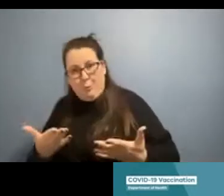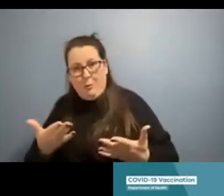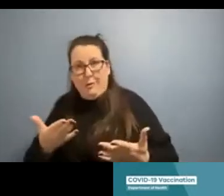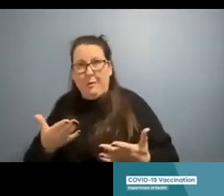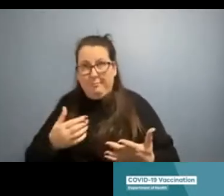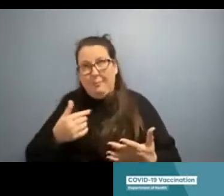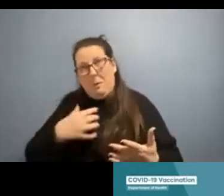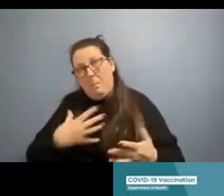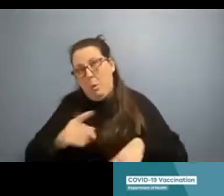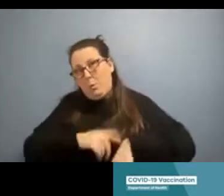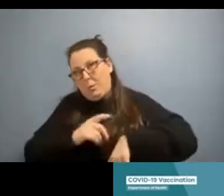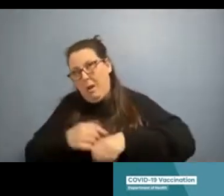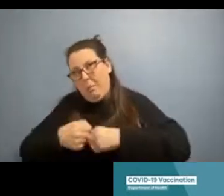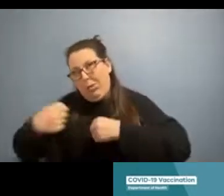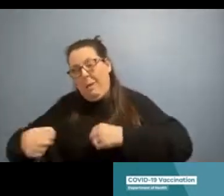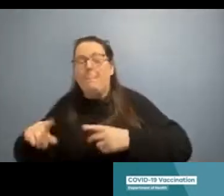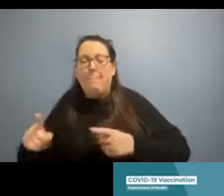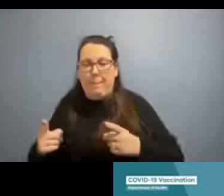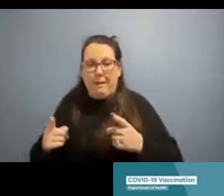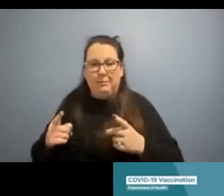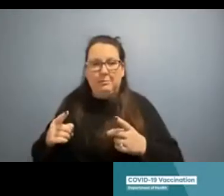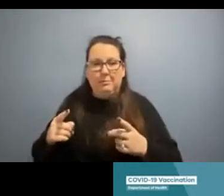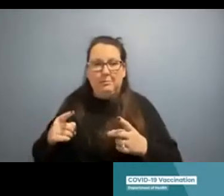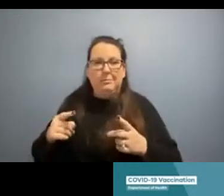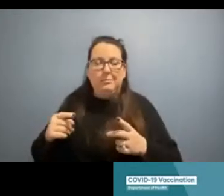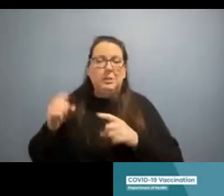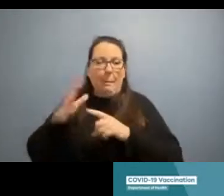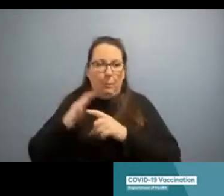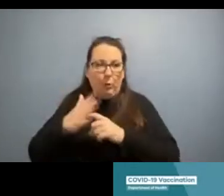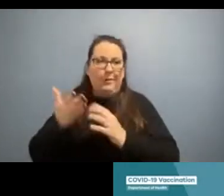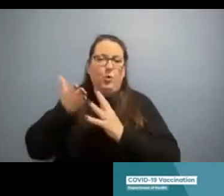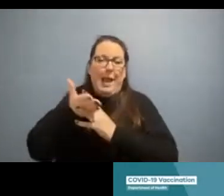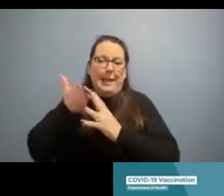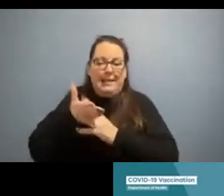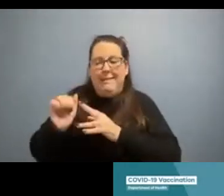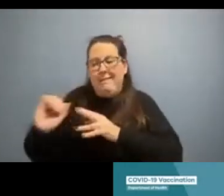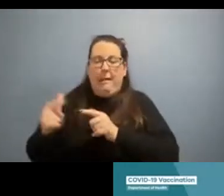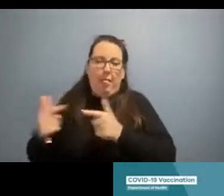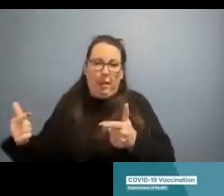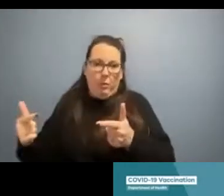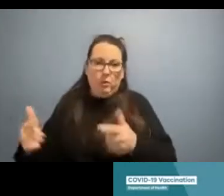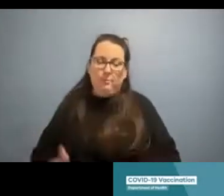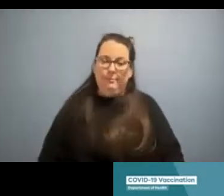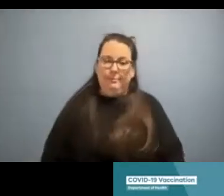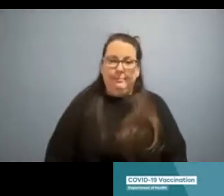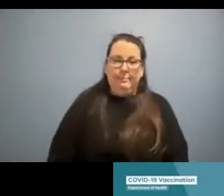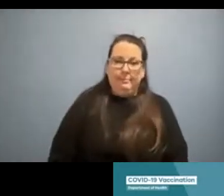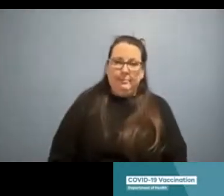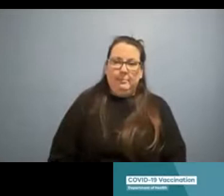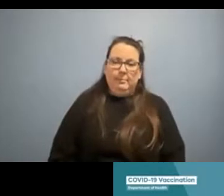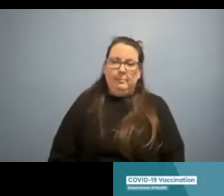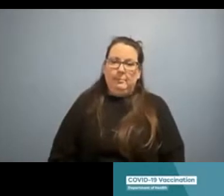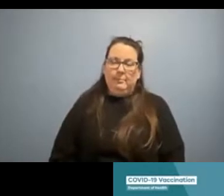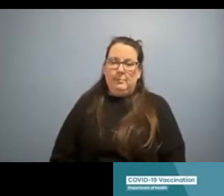message across. So we make people comfortable so they can ask the questions in the language they're most comfortable with as well. Yeah.